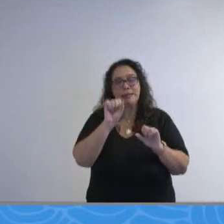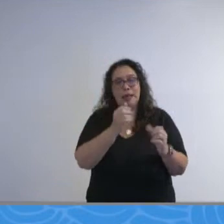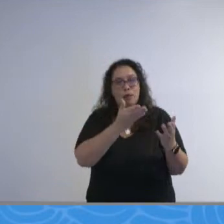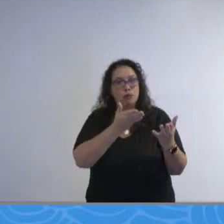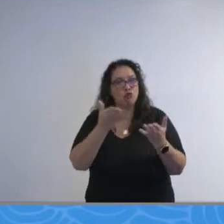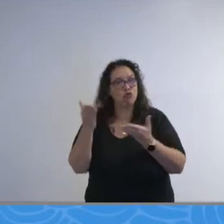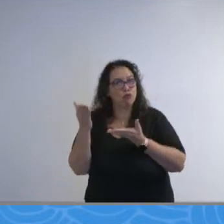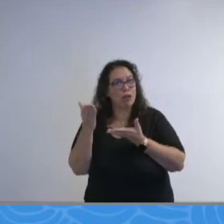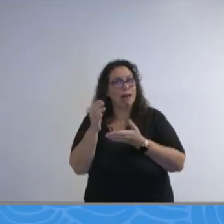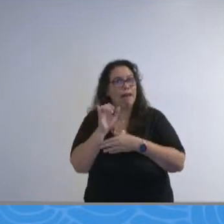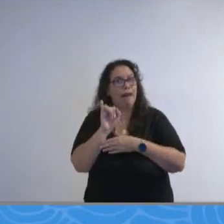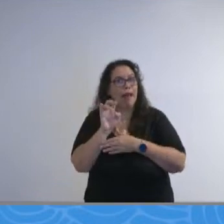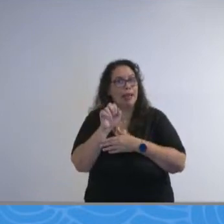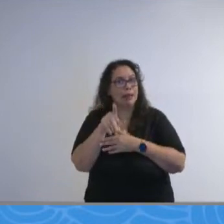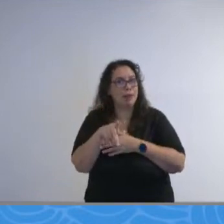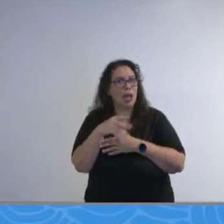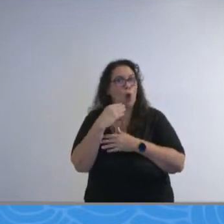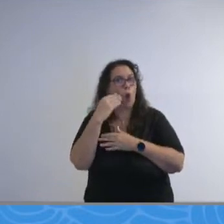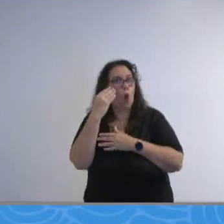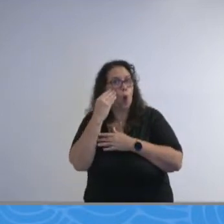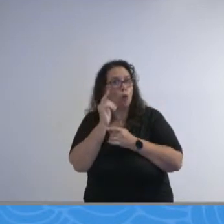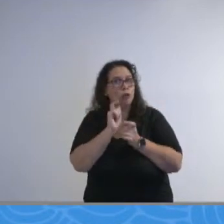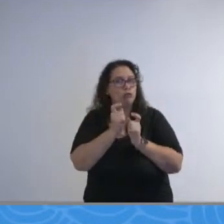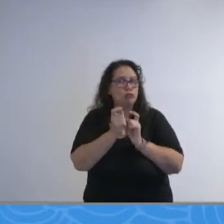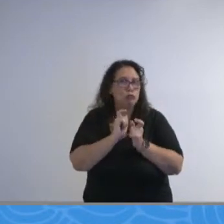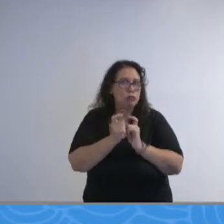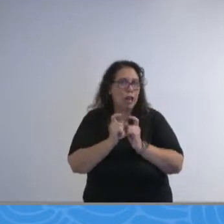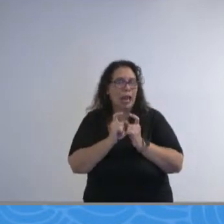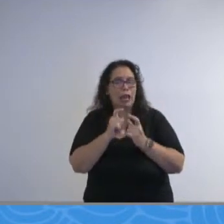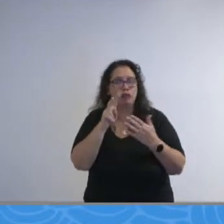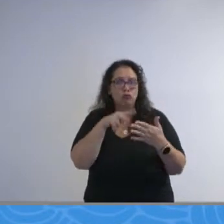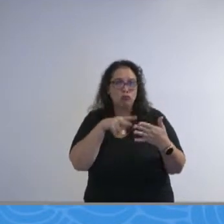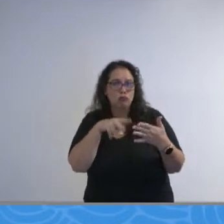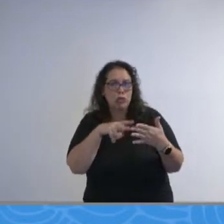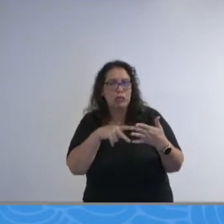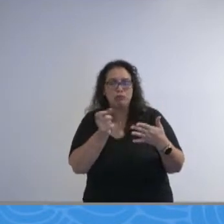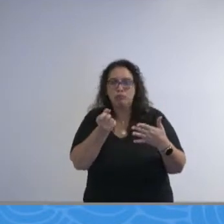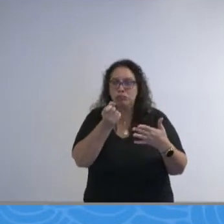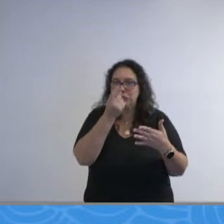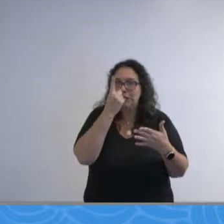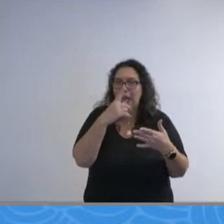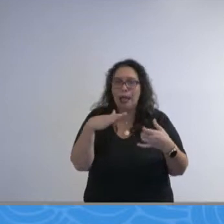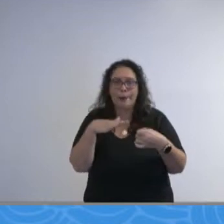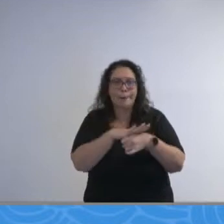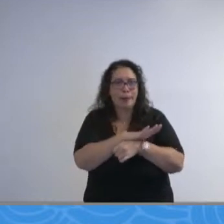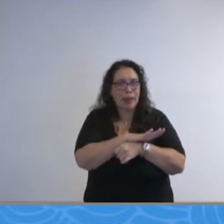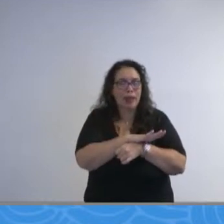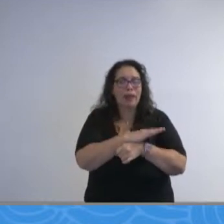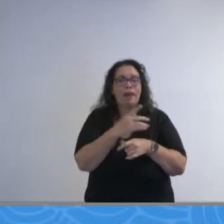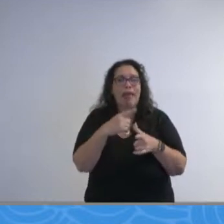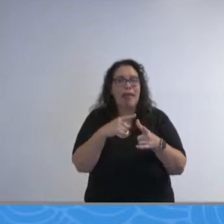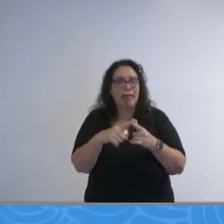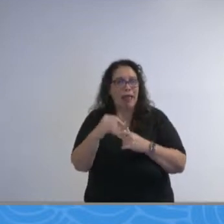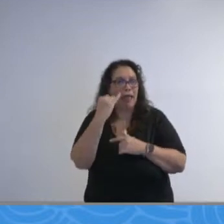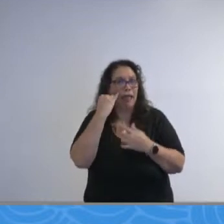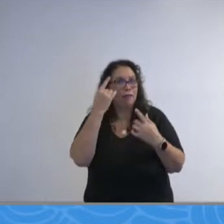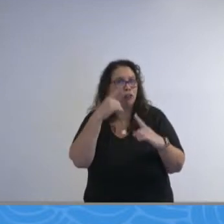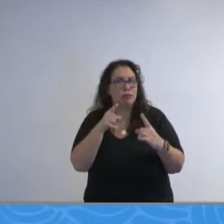home to revise it until there is a complete understanding and agreement.